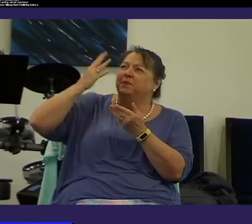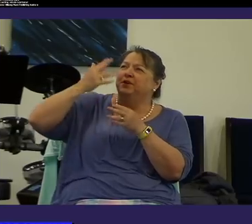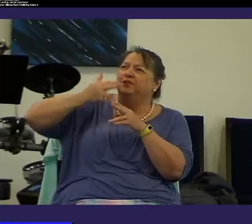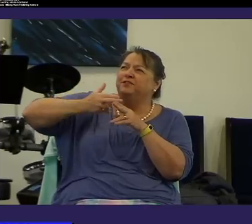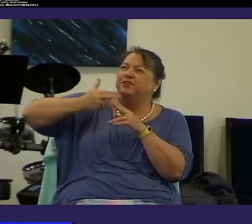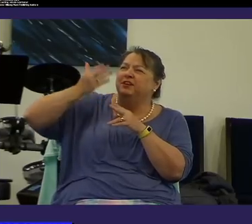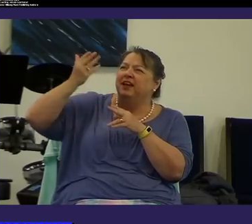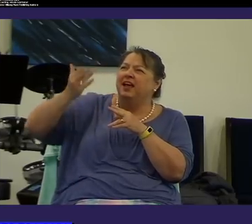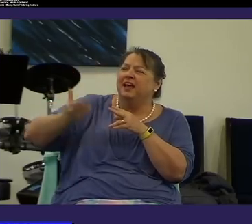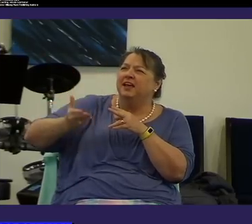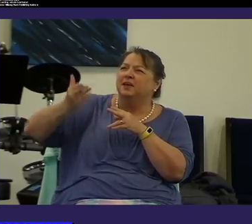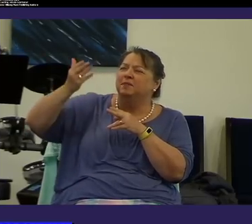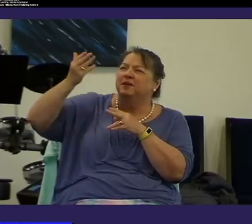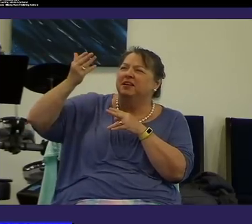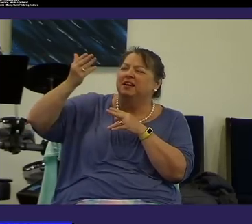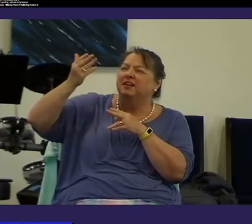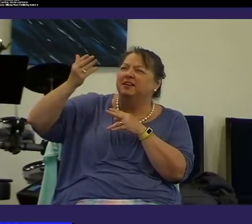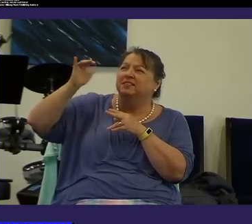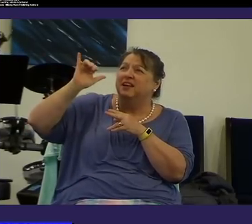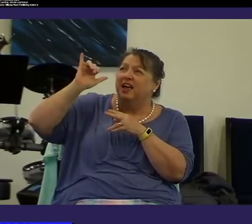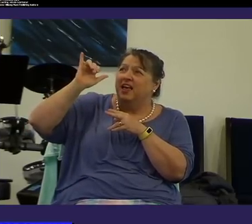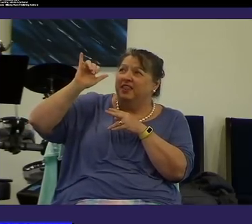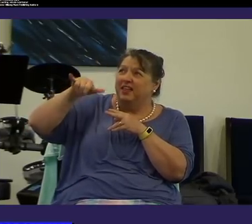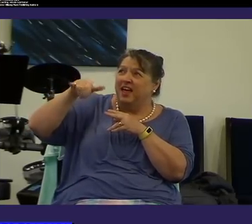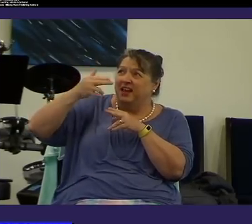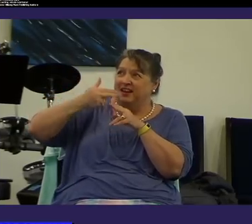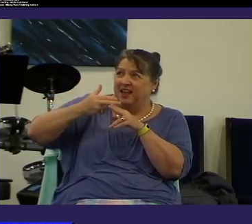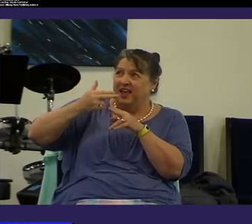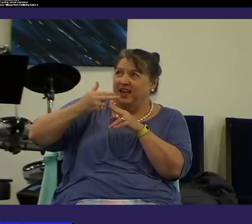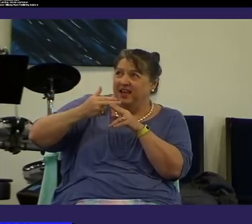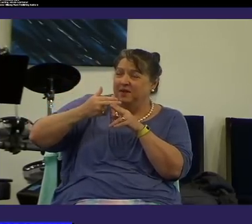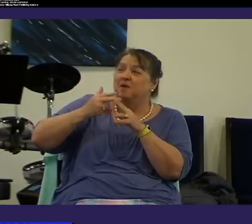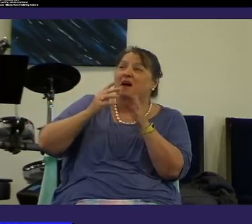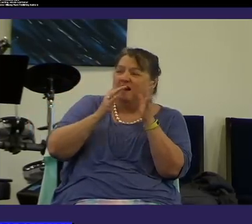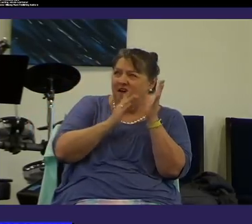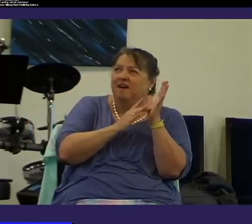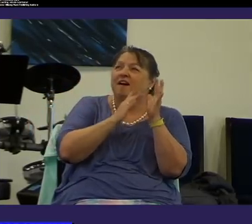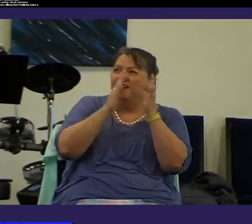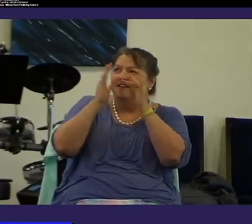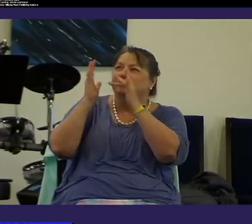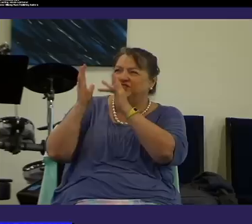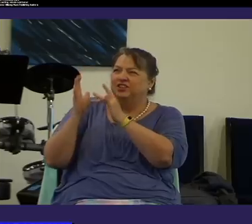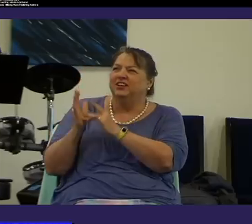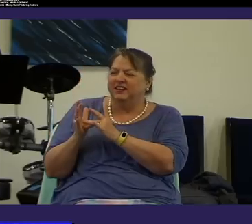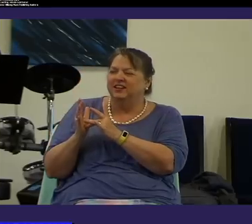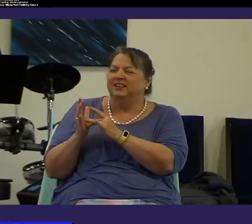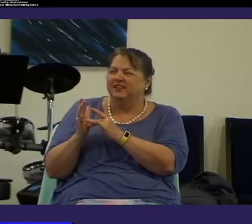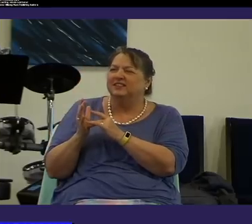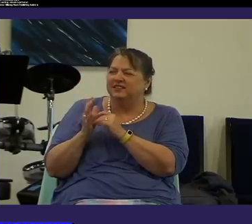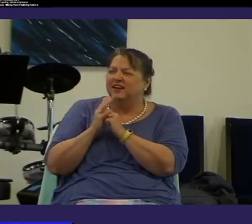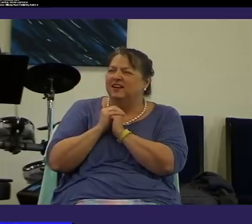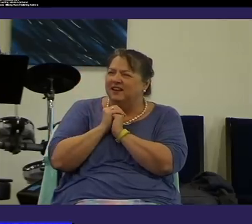What a beautiful name it is. The name of